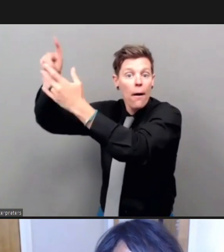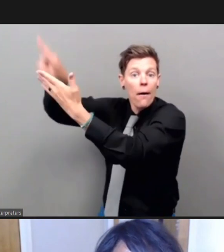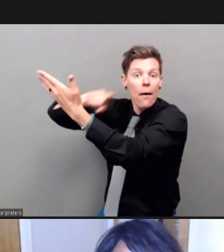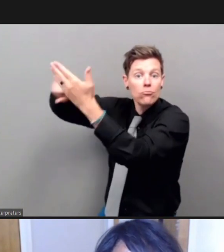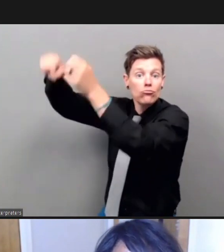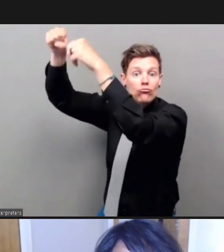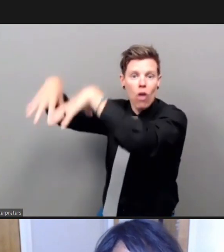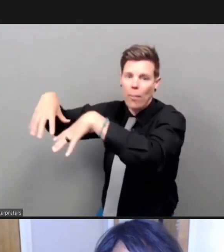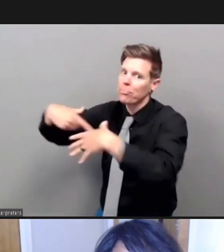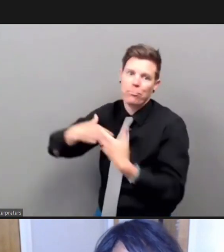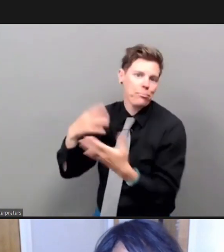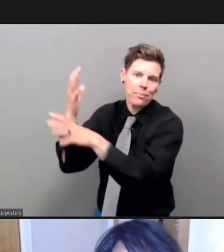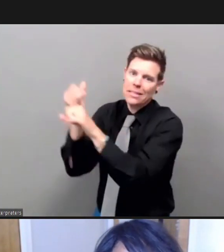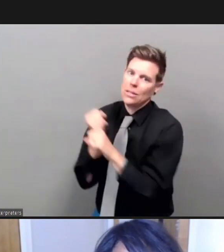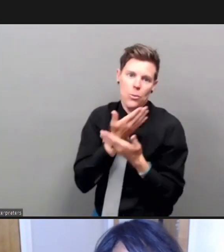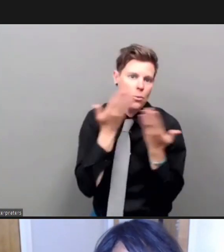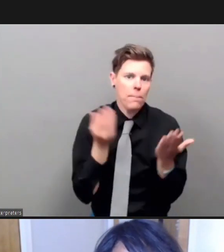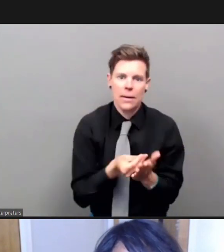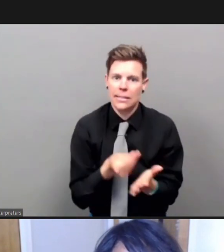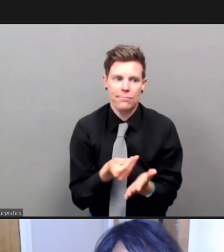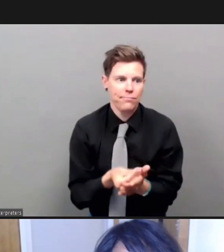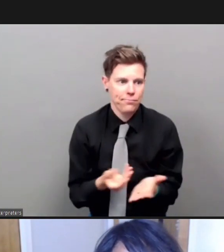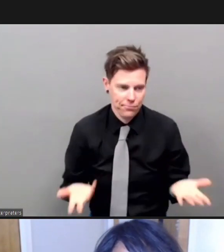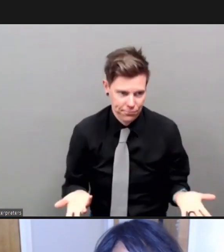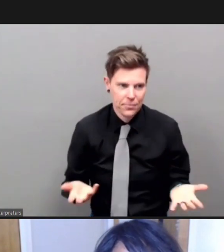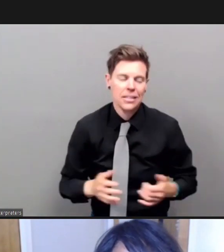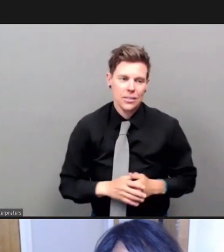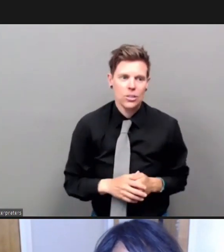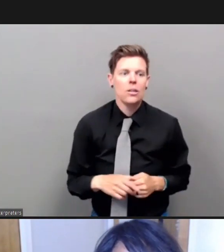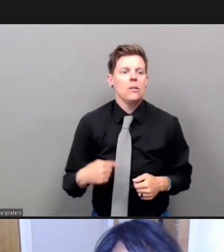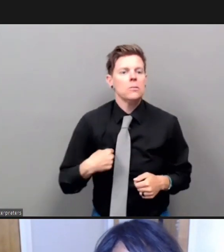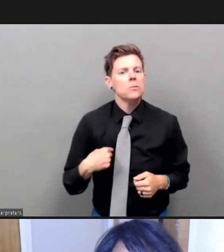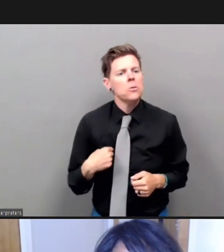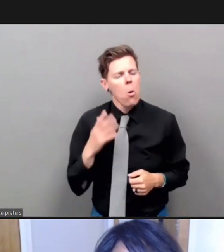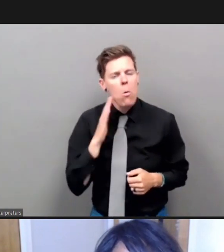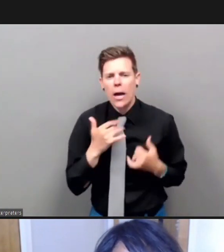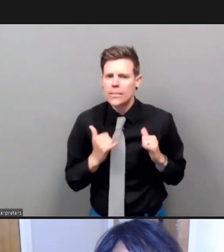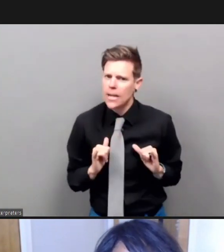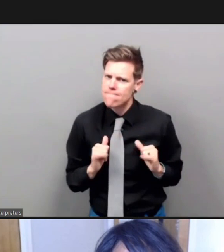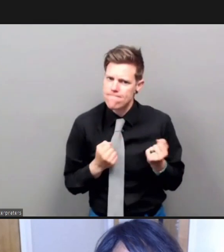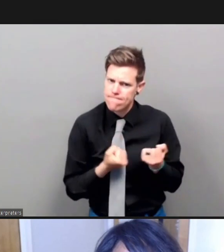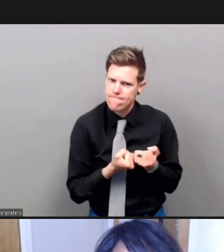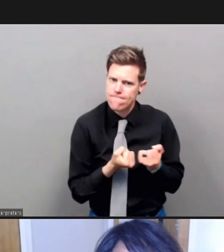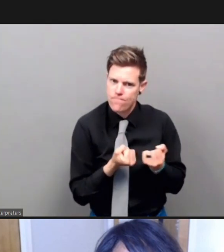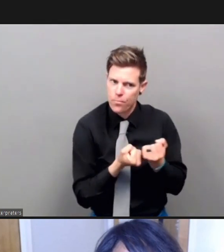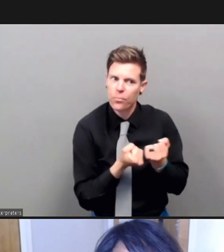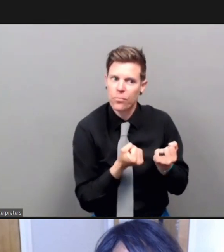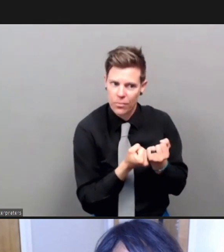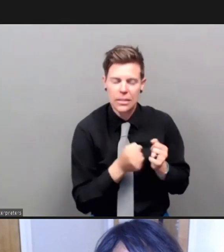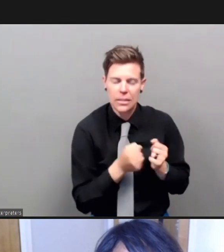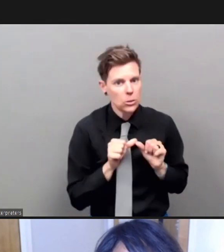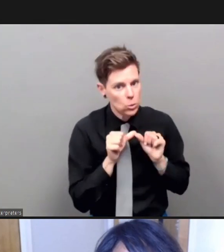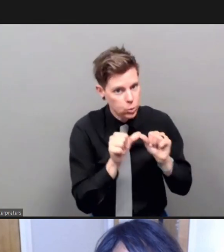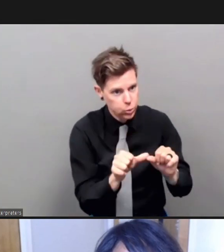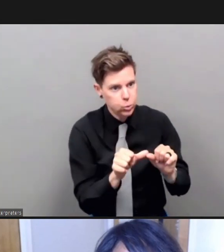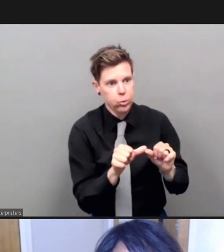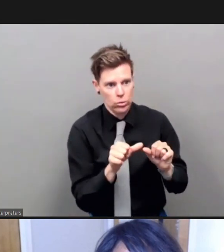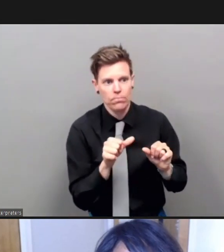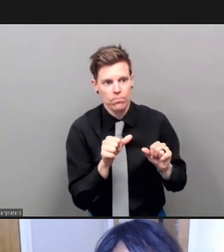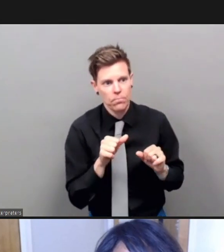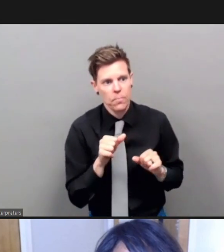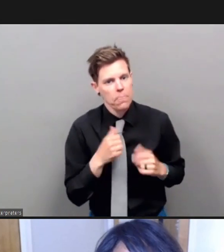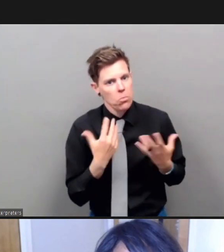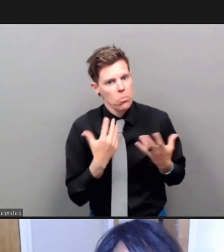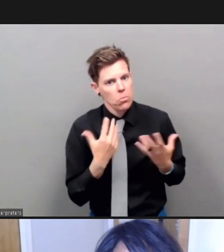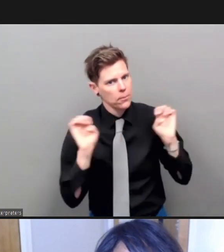so I would certainly be an internal advocate in state government and have been to continue the